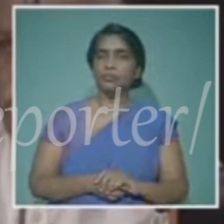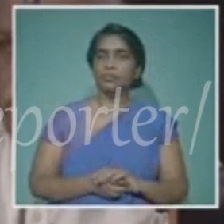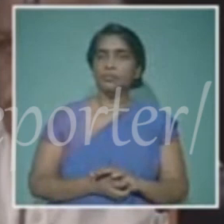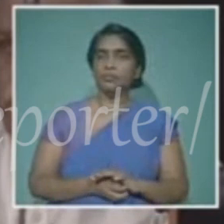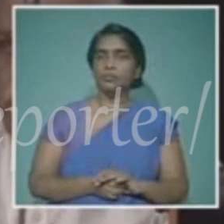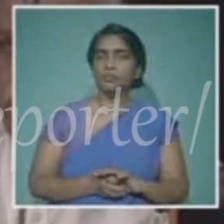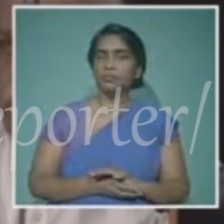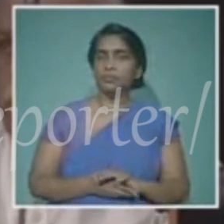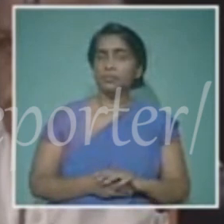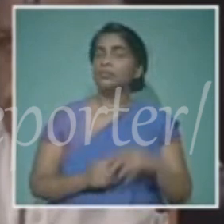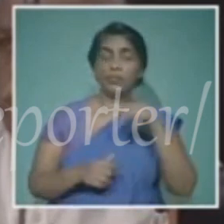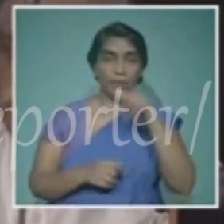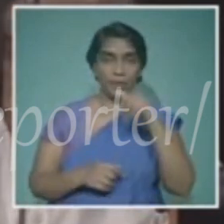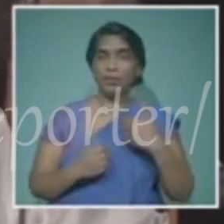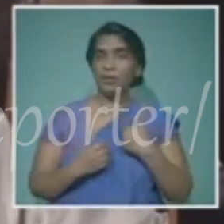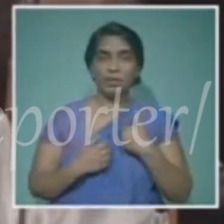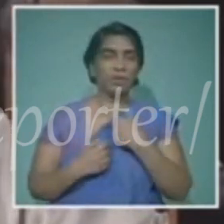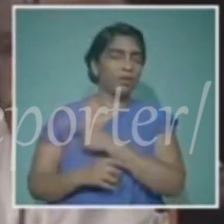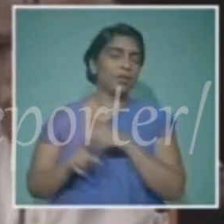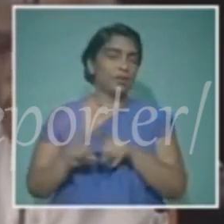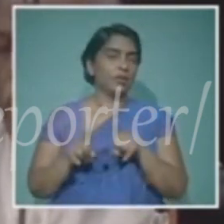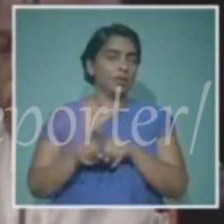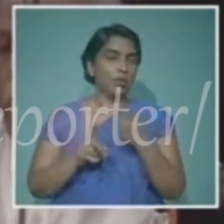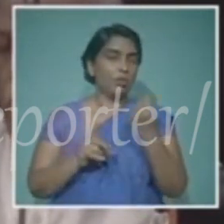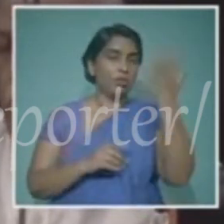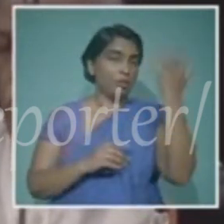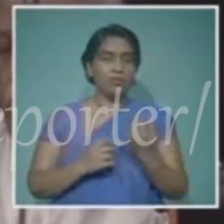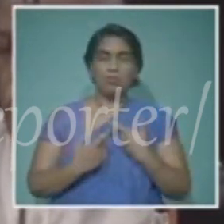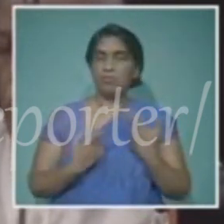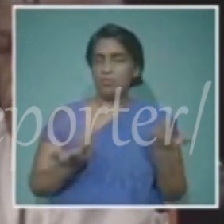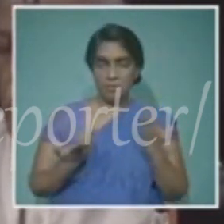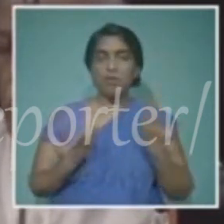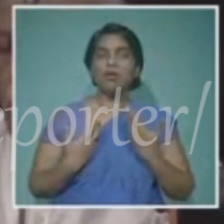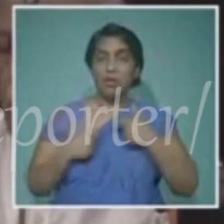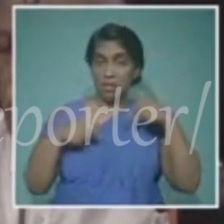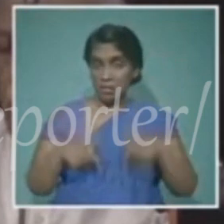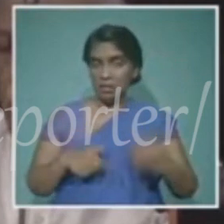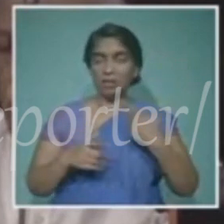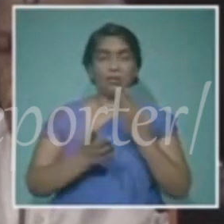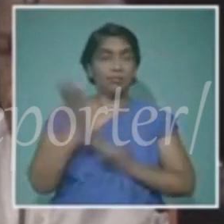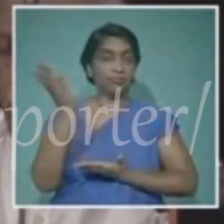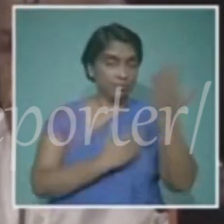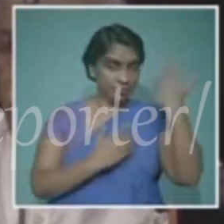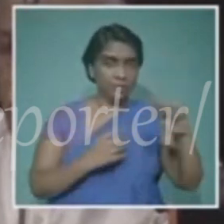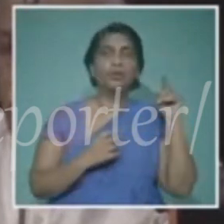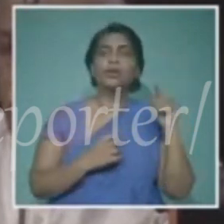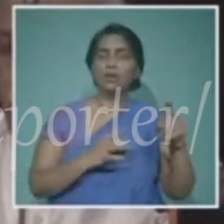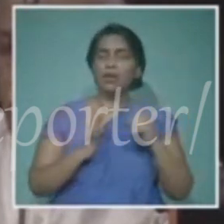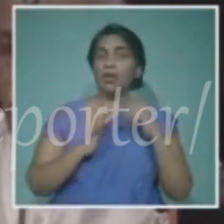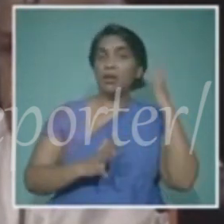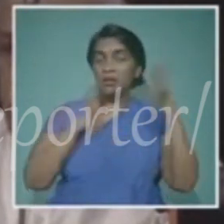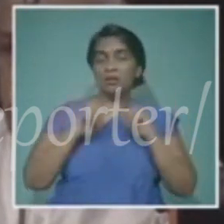money from the IBRD to which we are members, so we are now applying also to the International Development